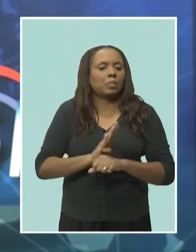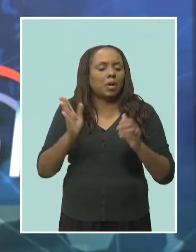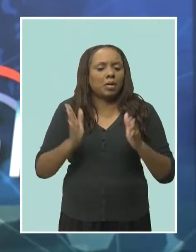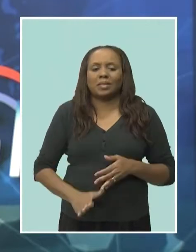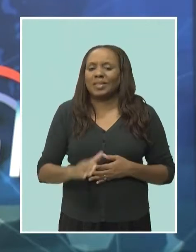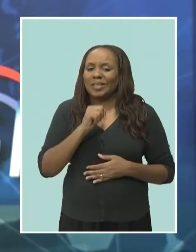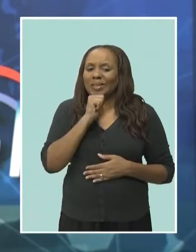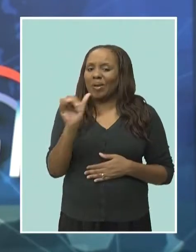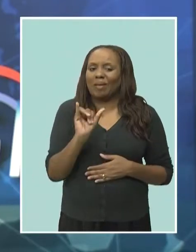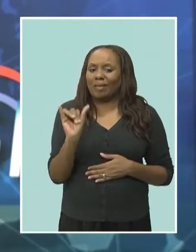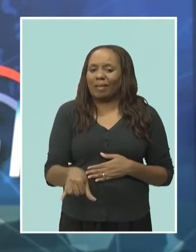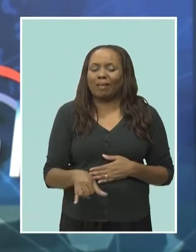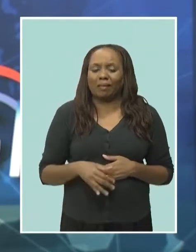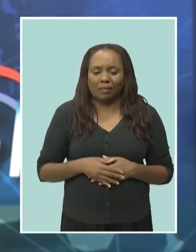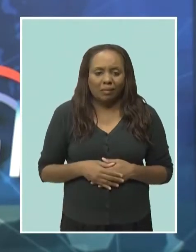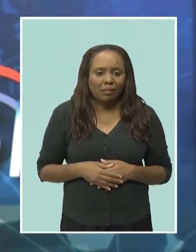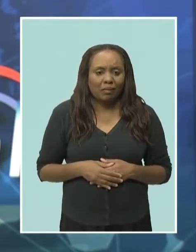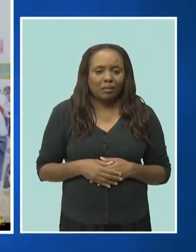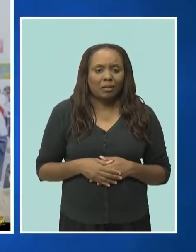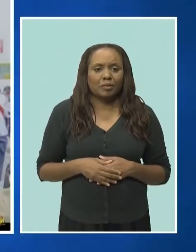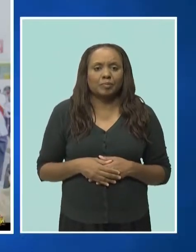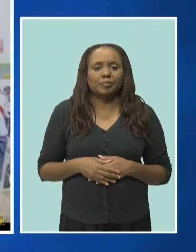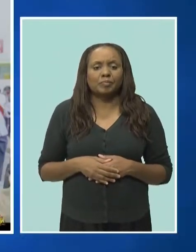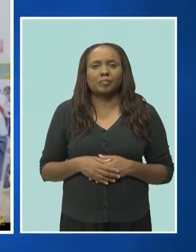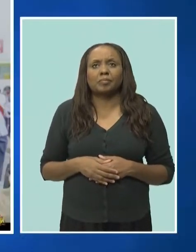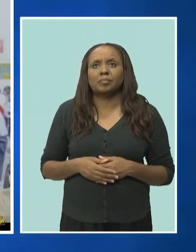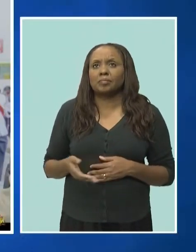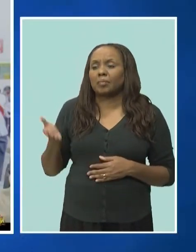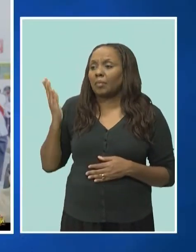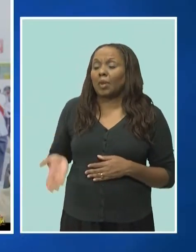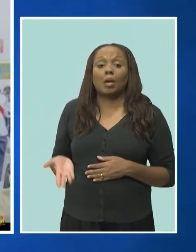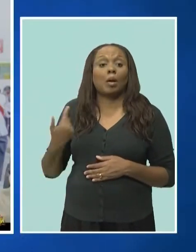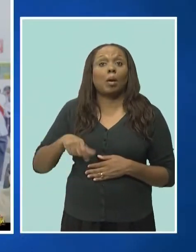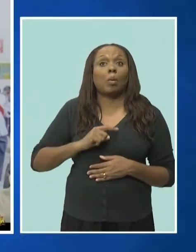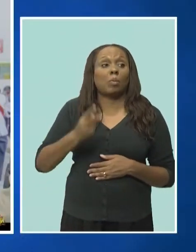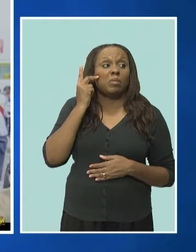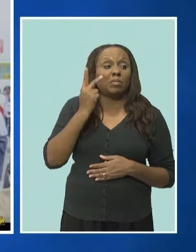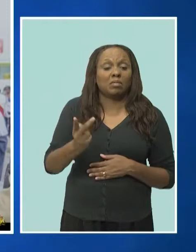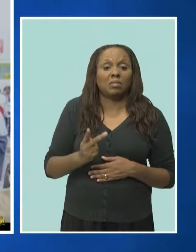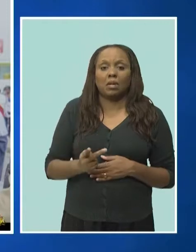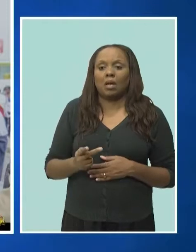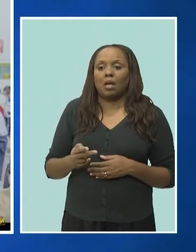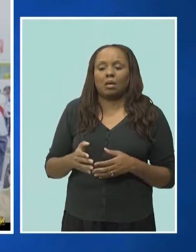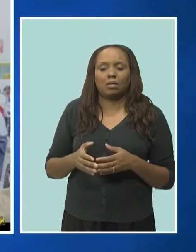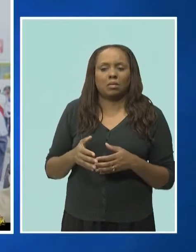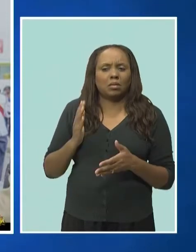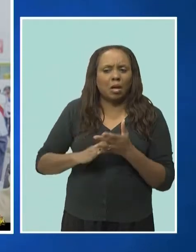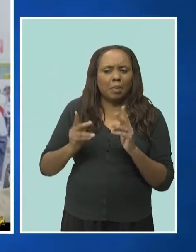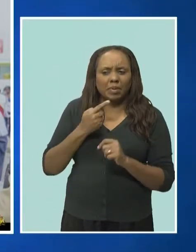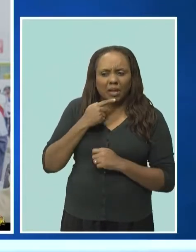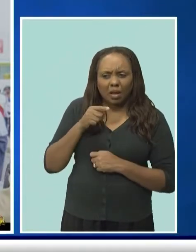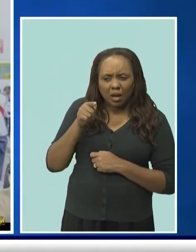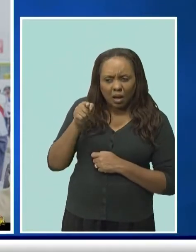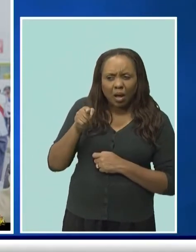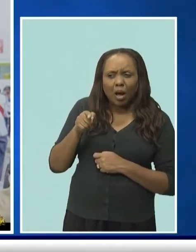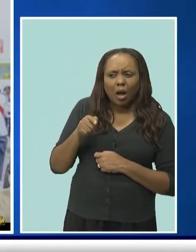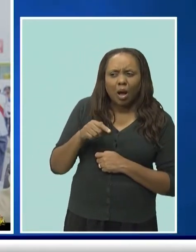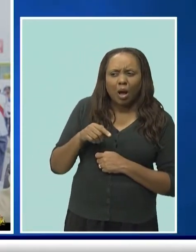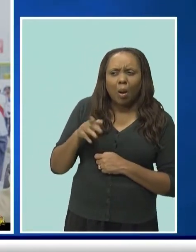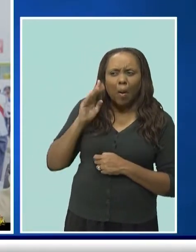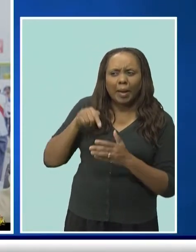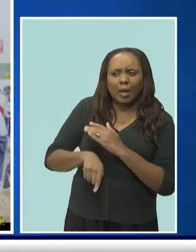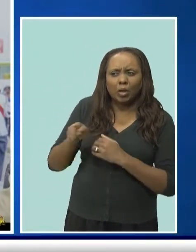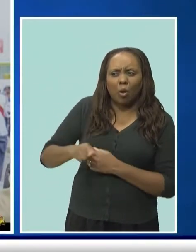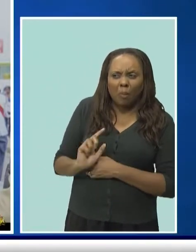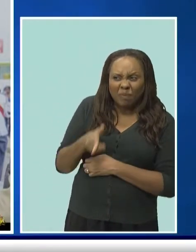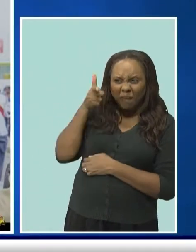of Bajans. We have seen targeted fatal shootings and access to